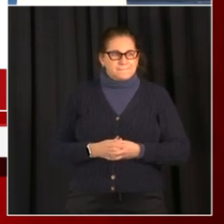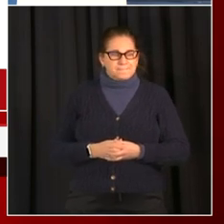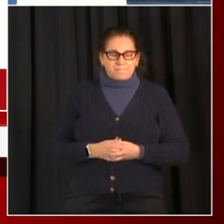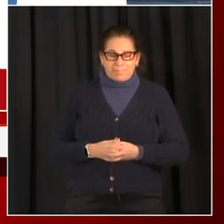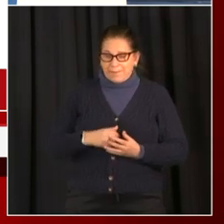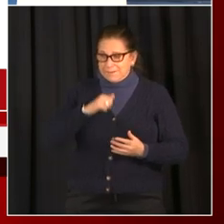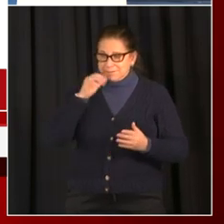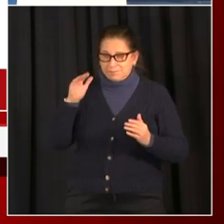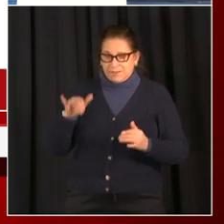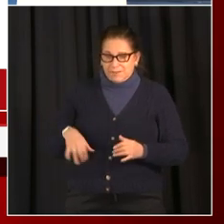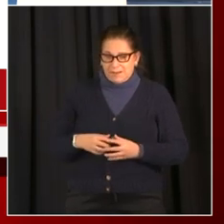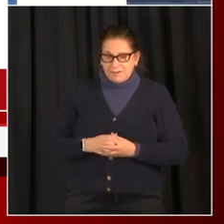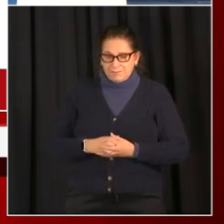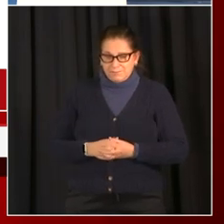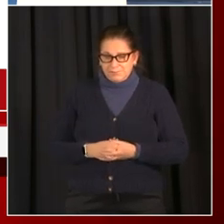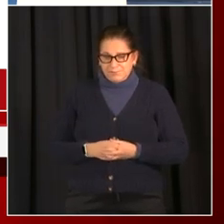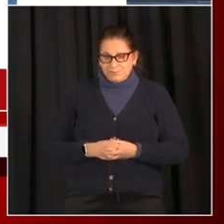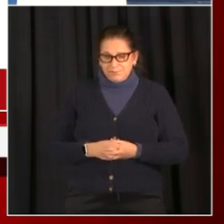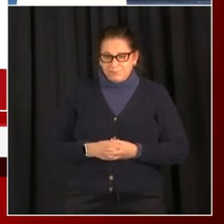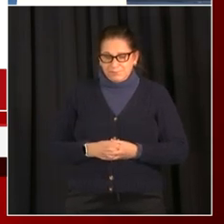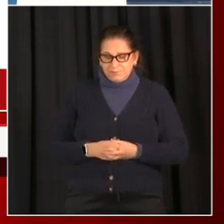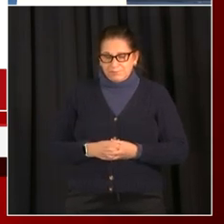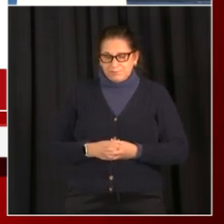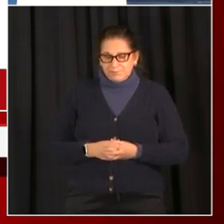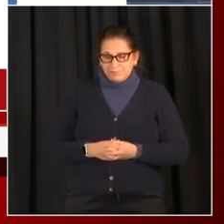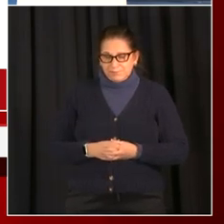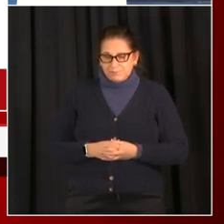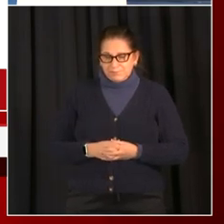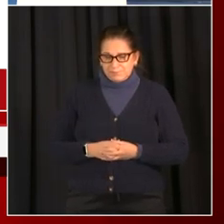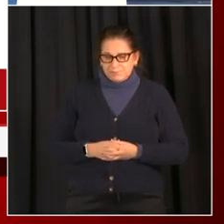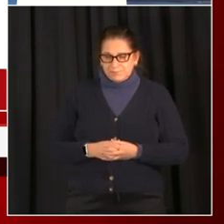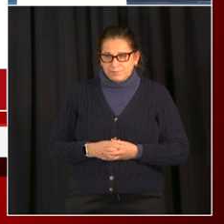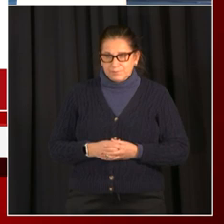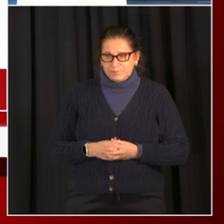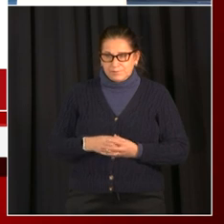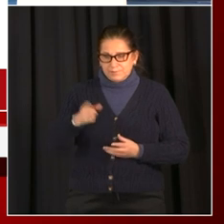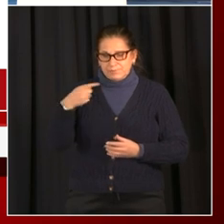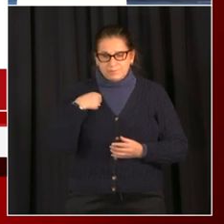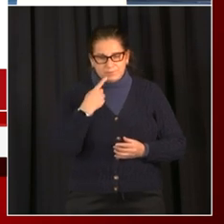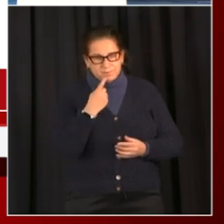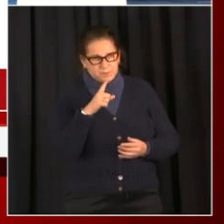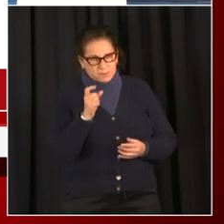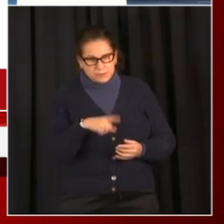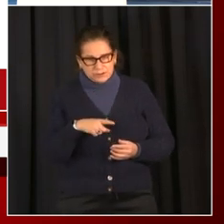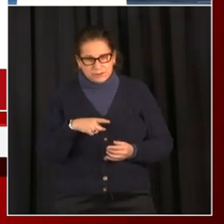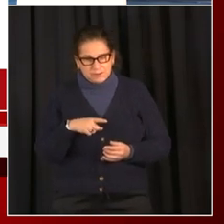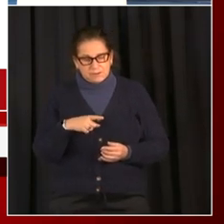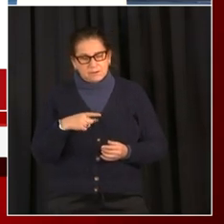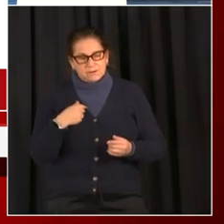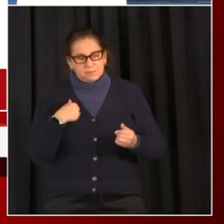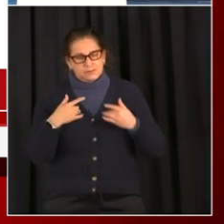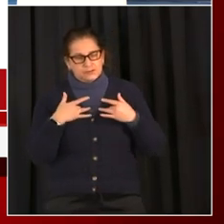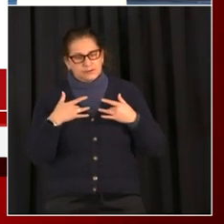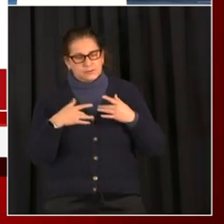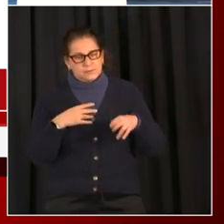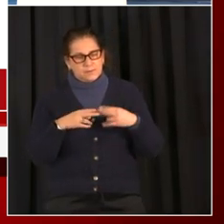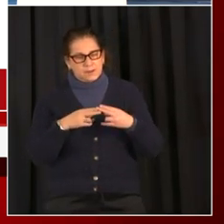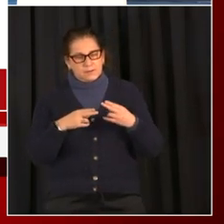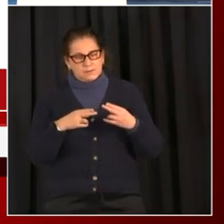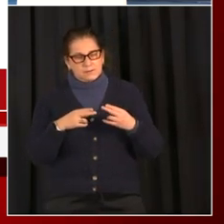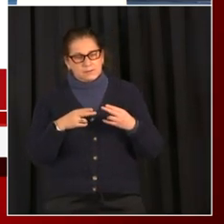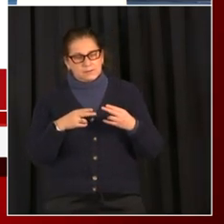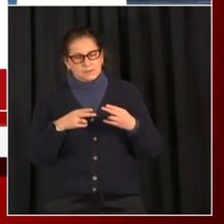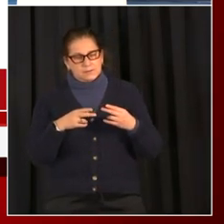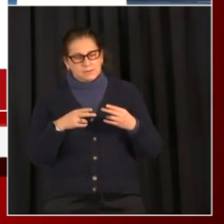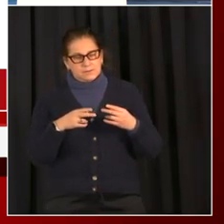this time. And one last question for you, so I appreciate your patience. Have you seen anything, should we be concerned about this new variant strain that we're seeing in